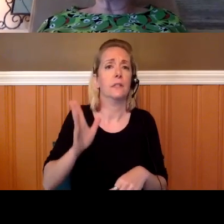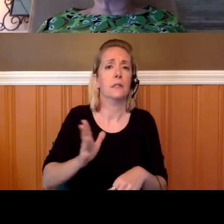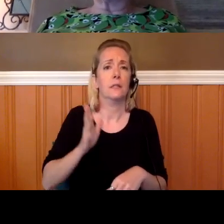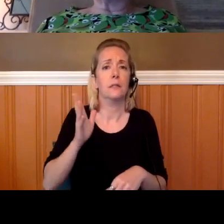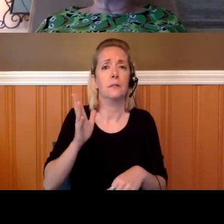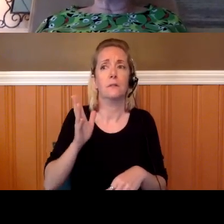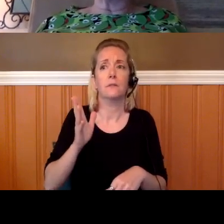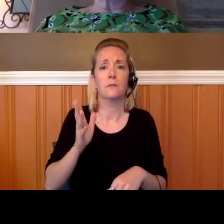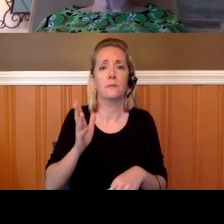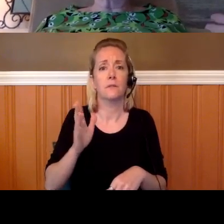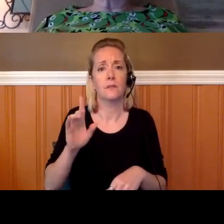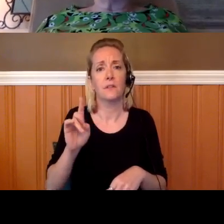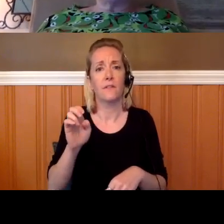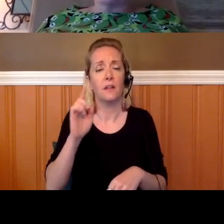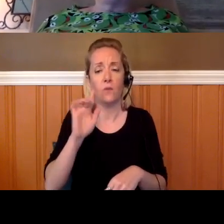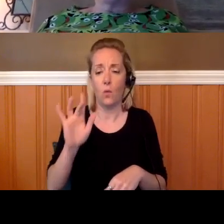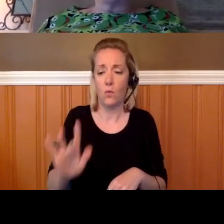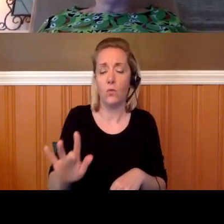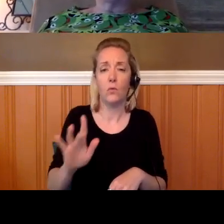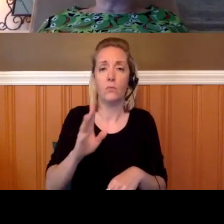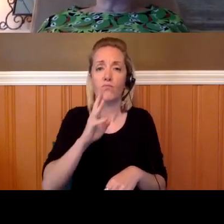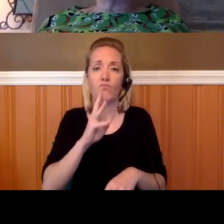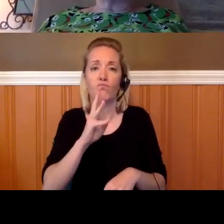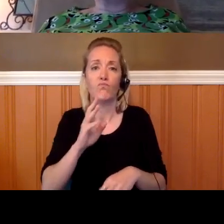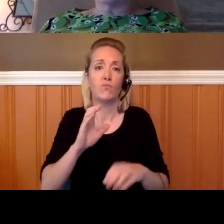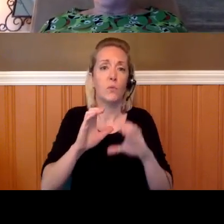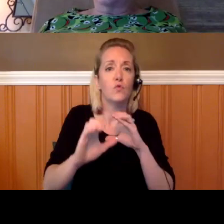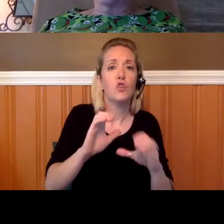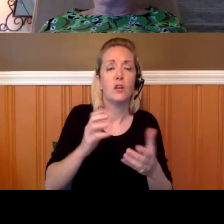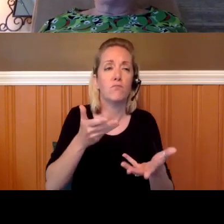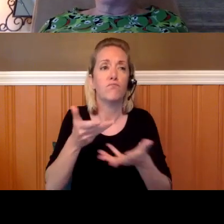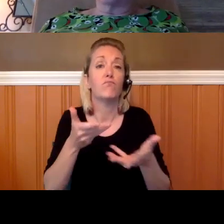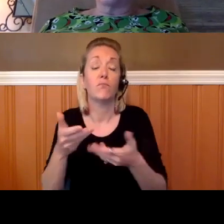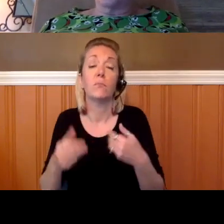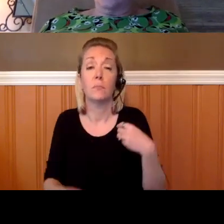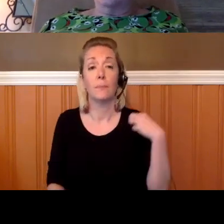voice output device to communicate what she wants to communicate.